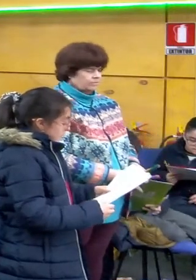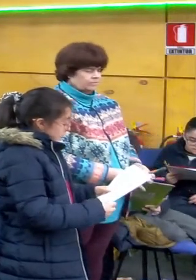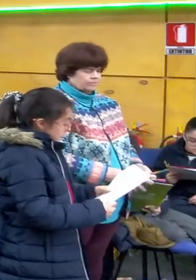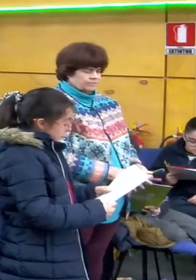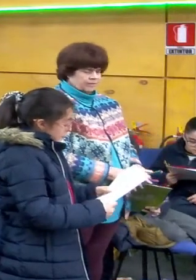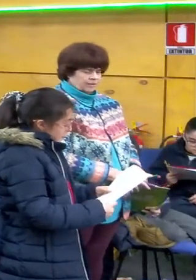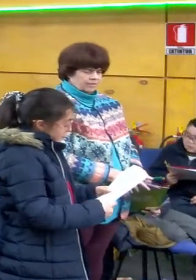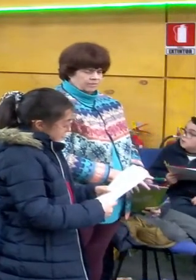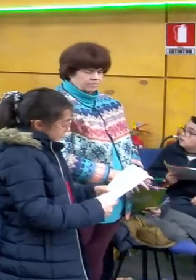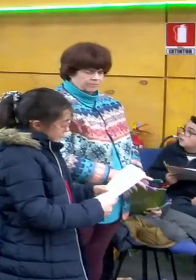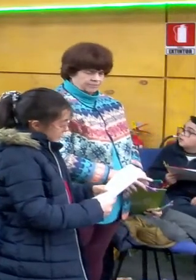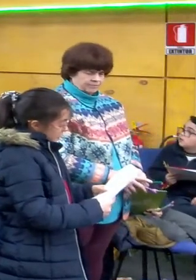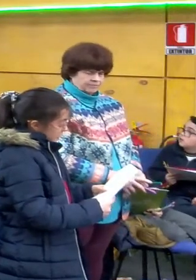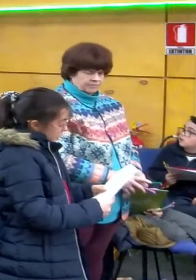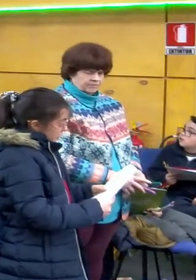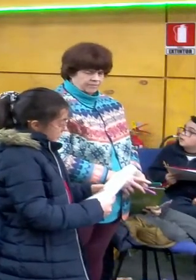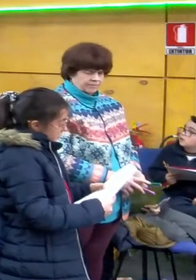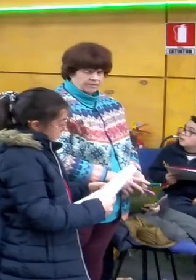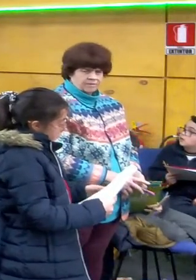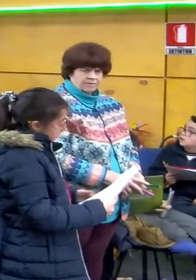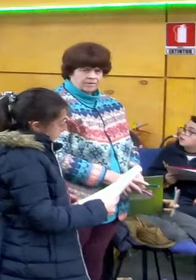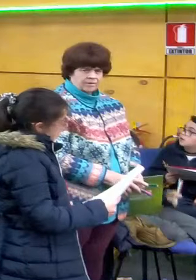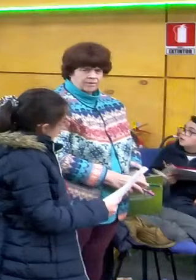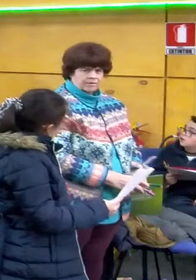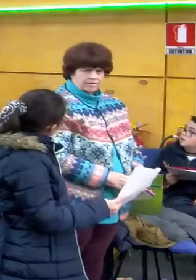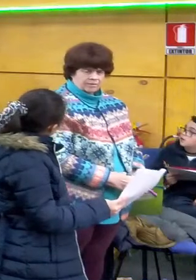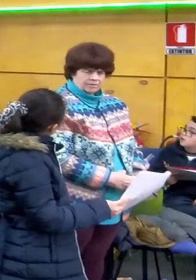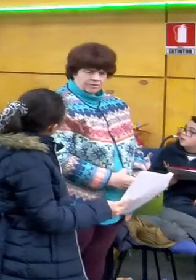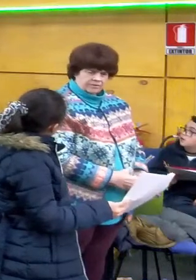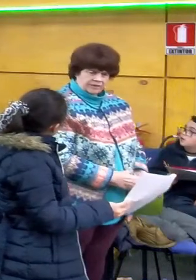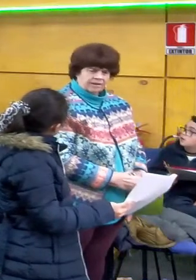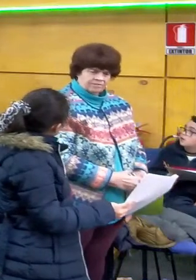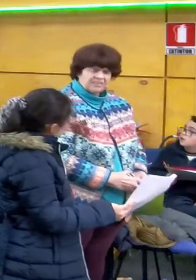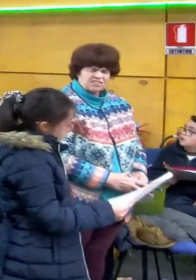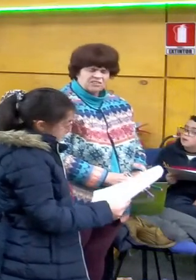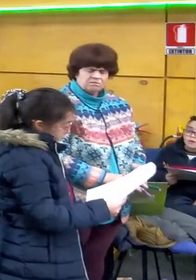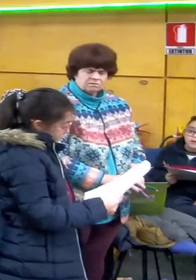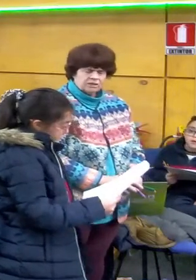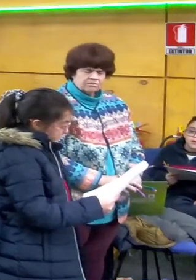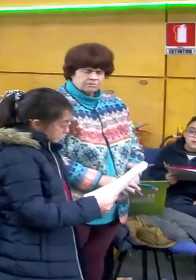by Langston and Howard.